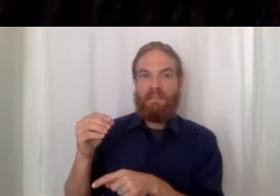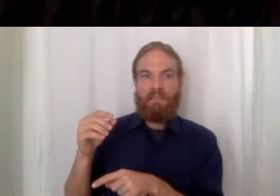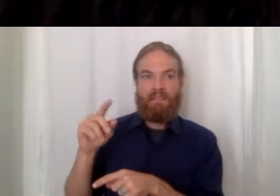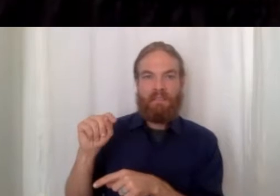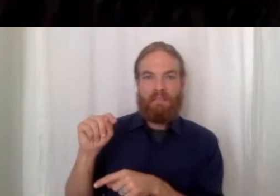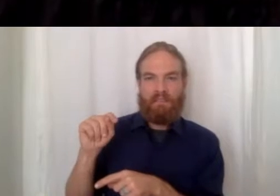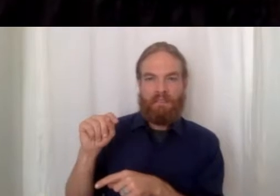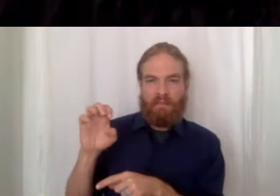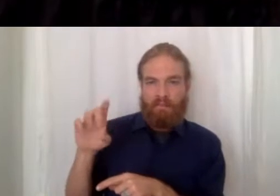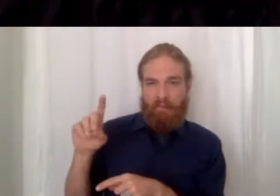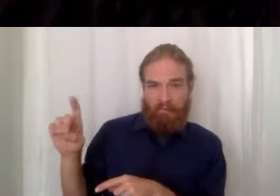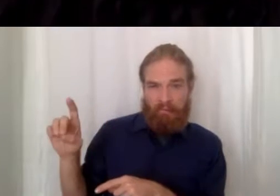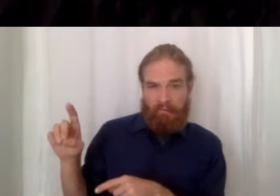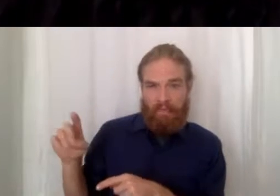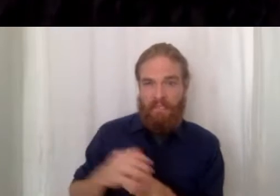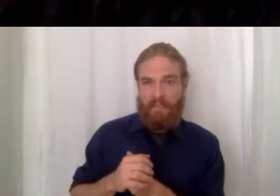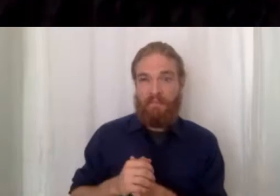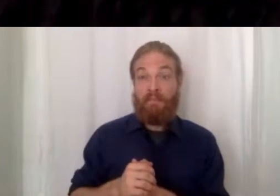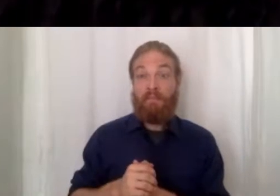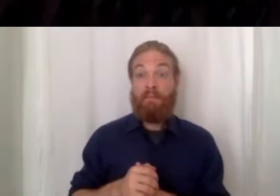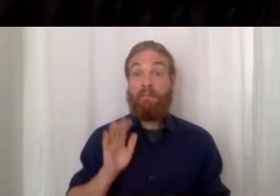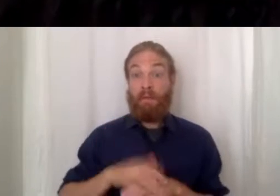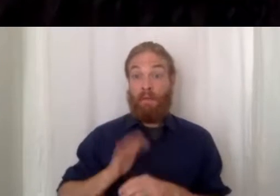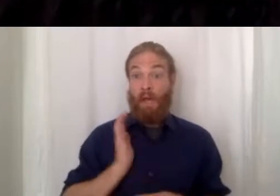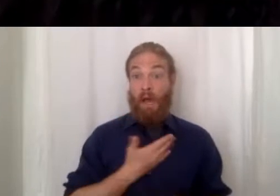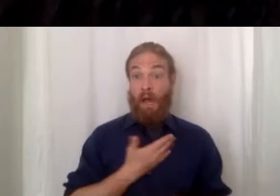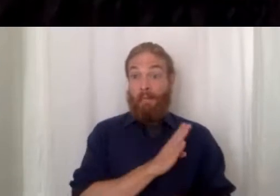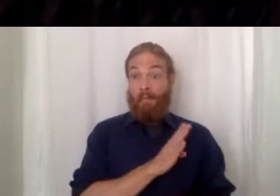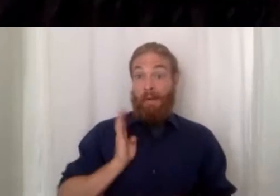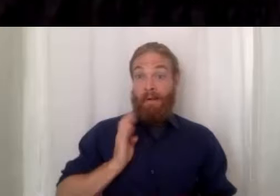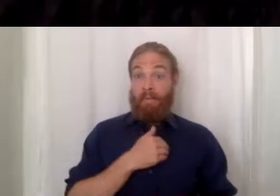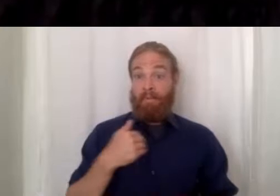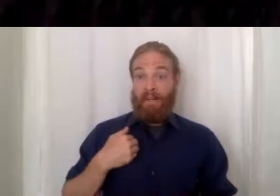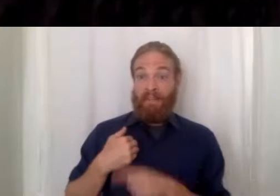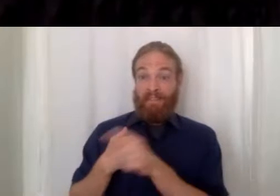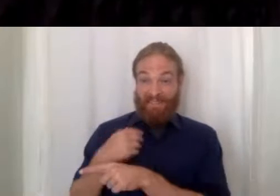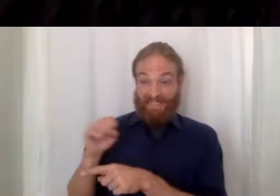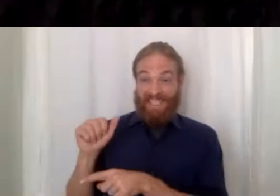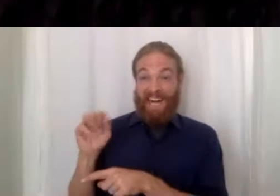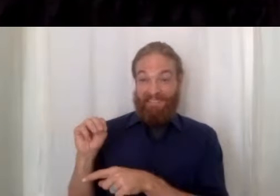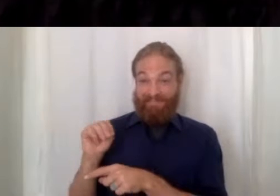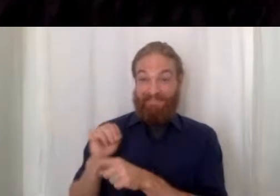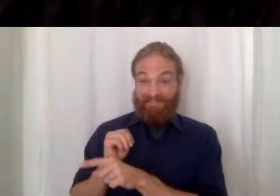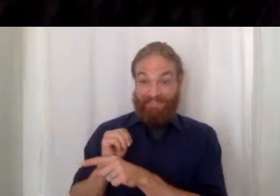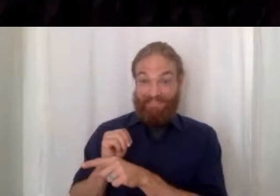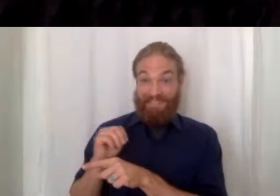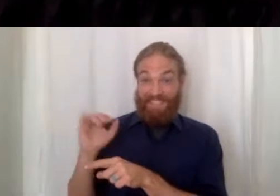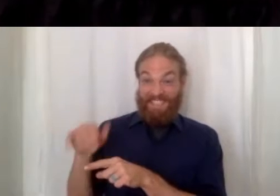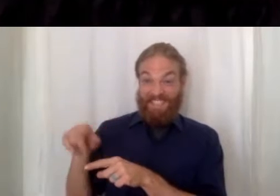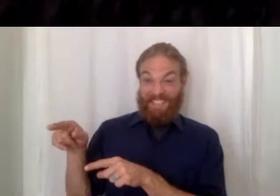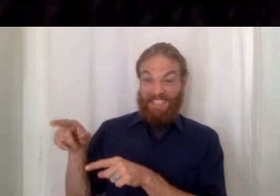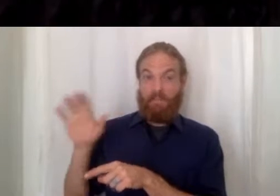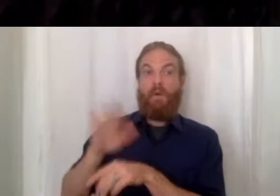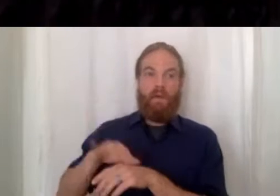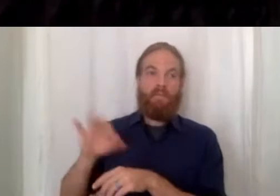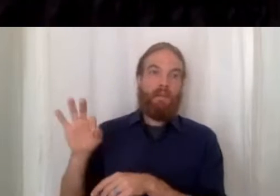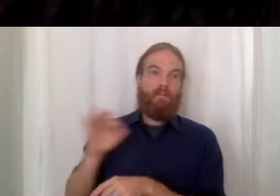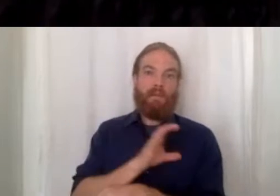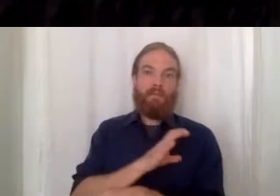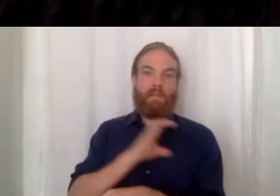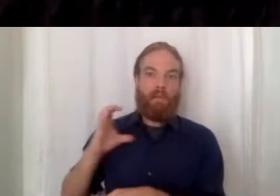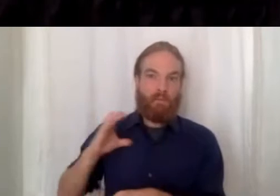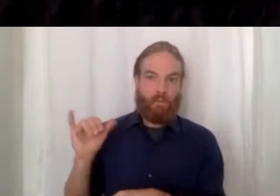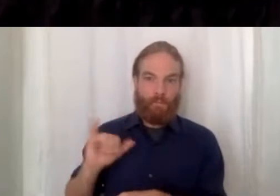member, Sam Geek, who is on the City of Fountain's council, and you all have approved the lease